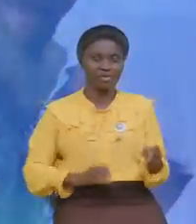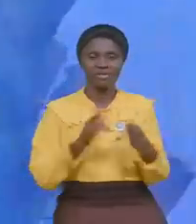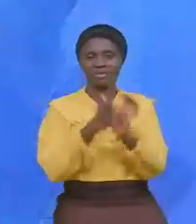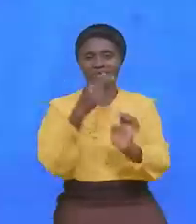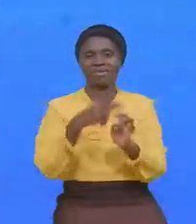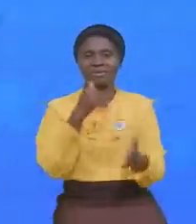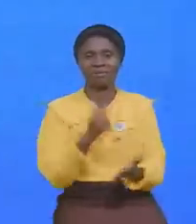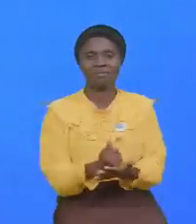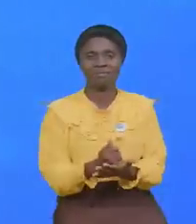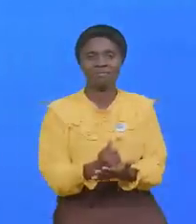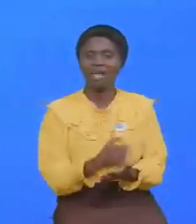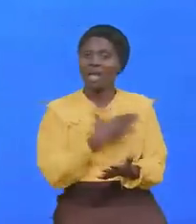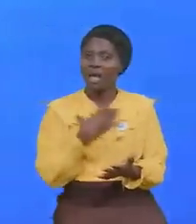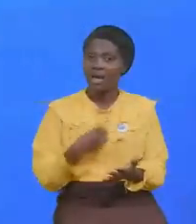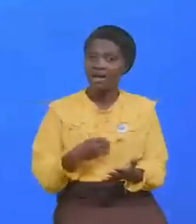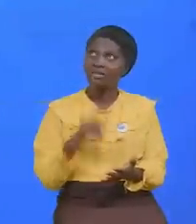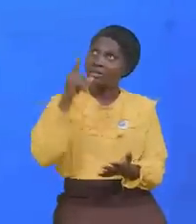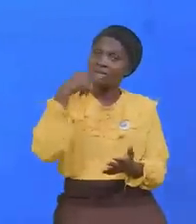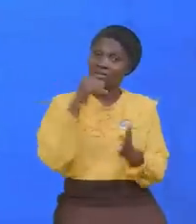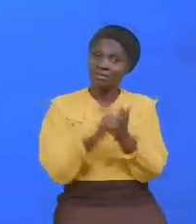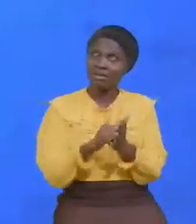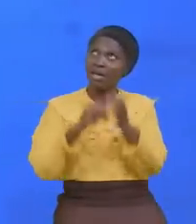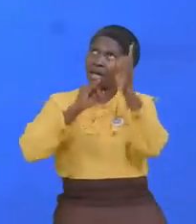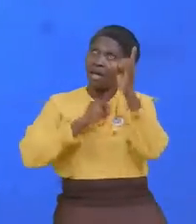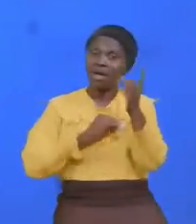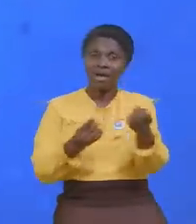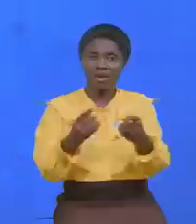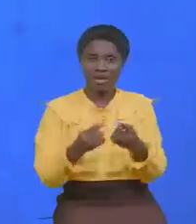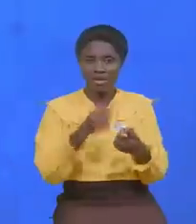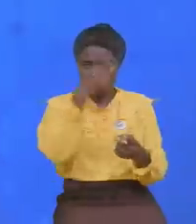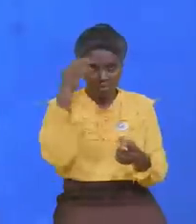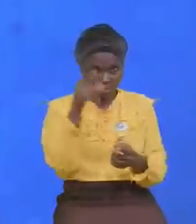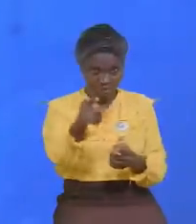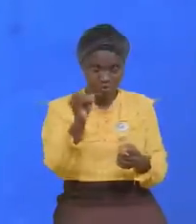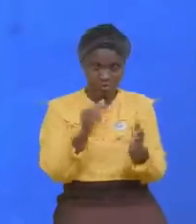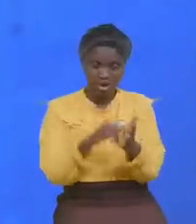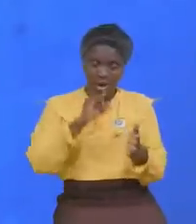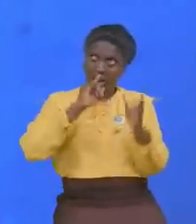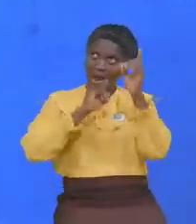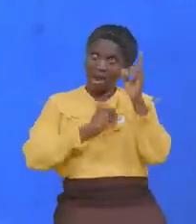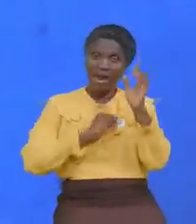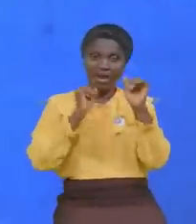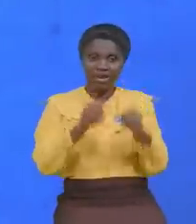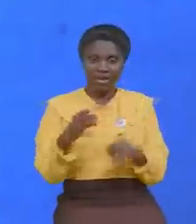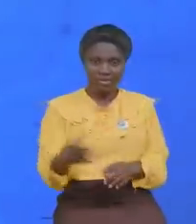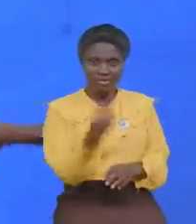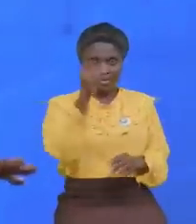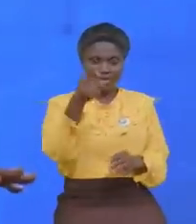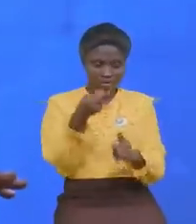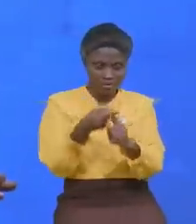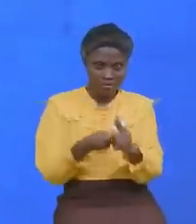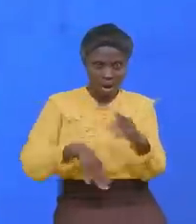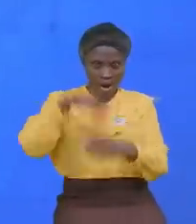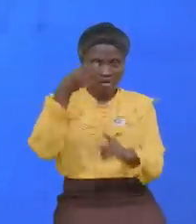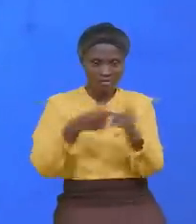And he says, I came for you, so I can take you from this dirty